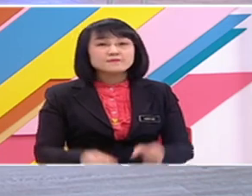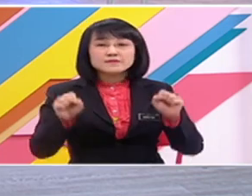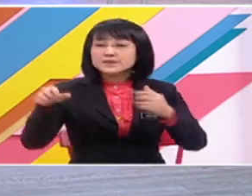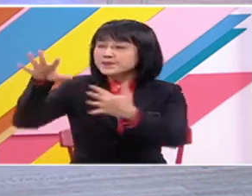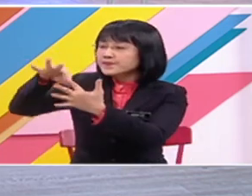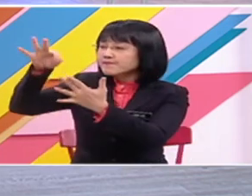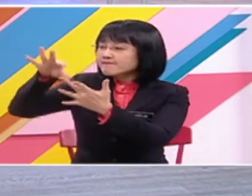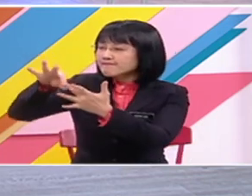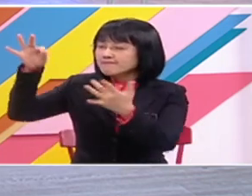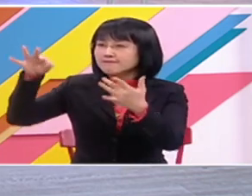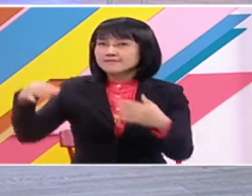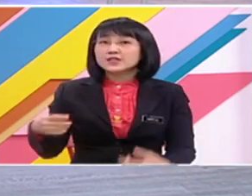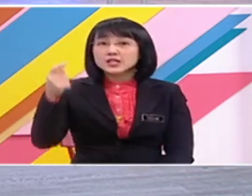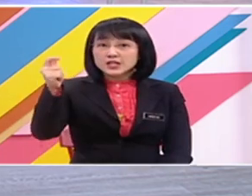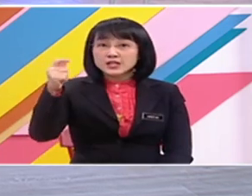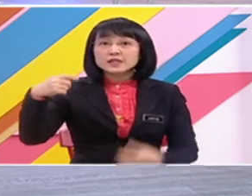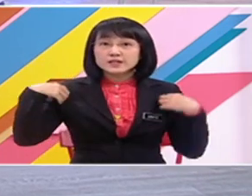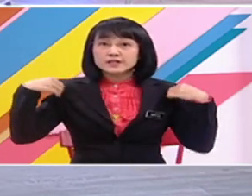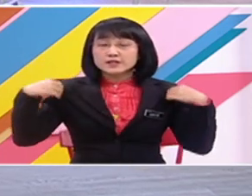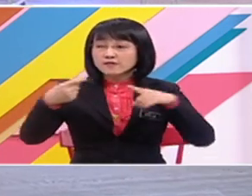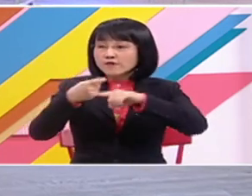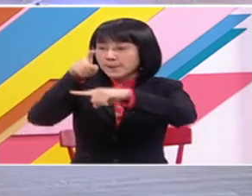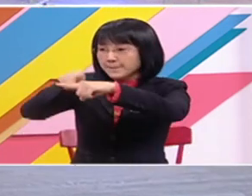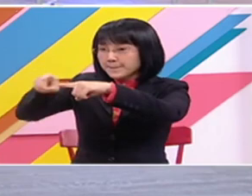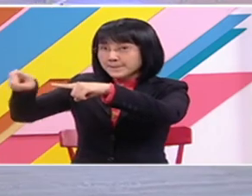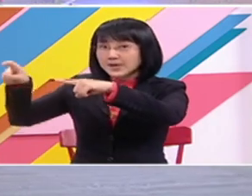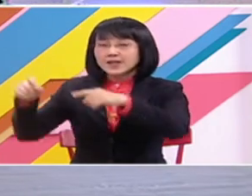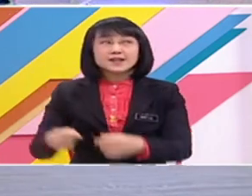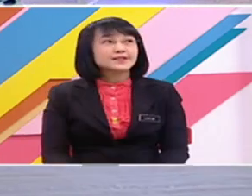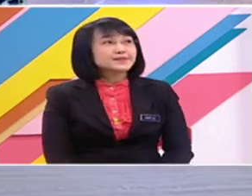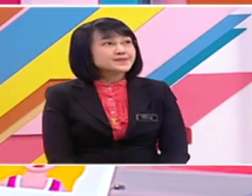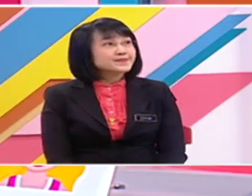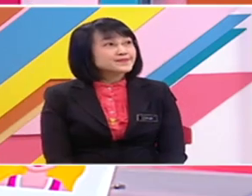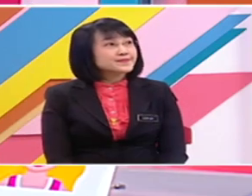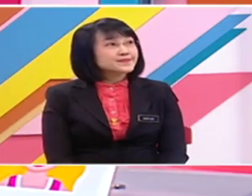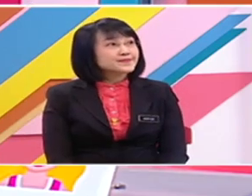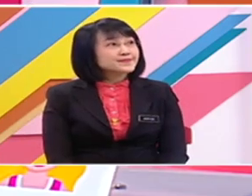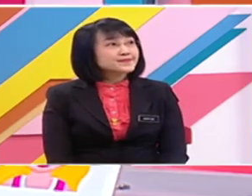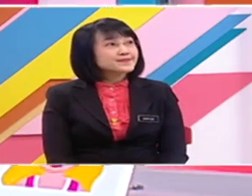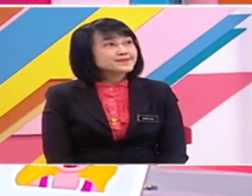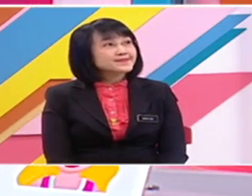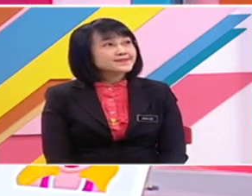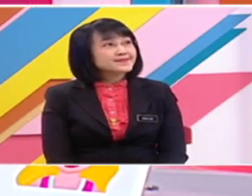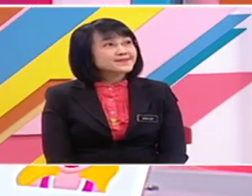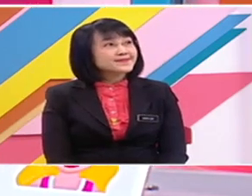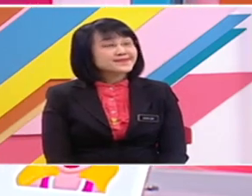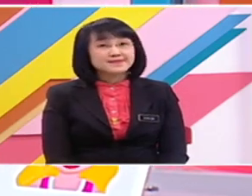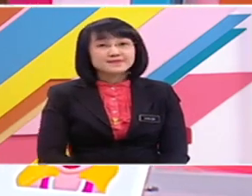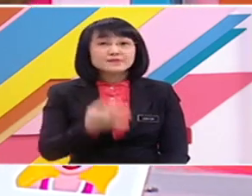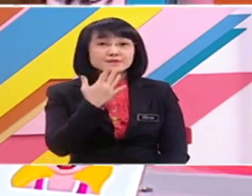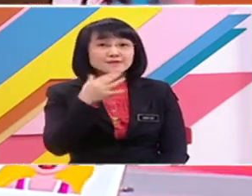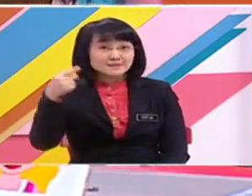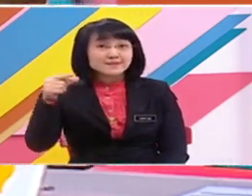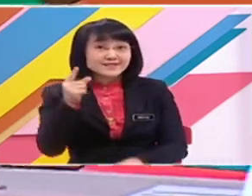T-shirt? From this rack. Yes. Okay, let me do that. T-shirt. This is not a T-shirt. I think it's this green